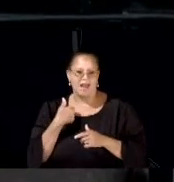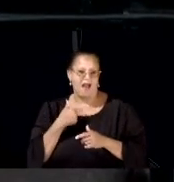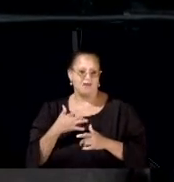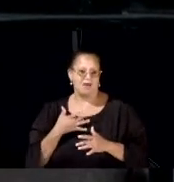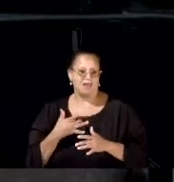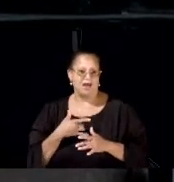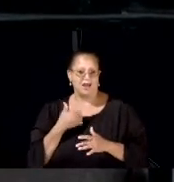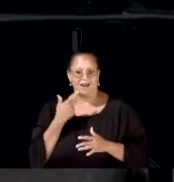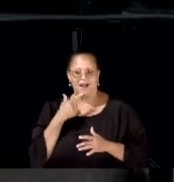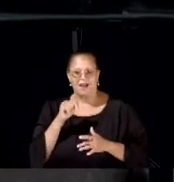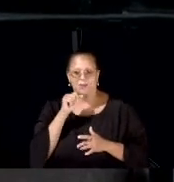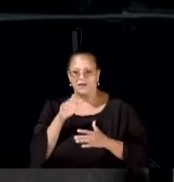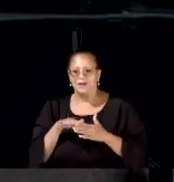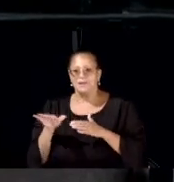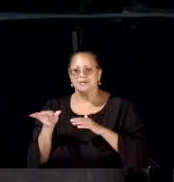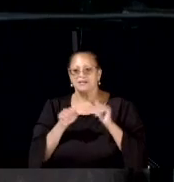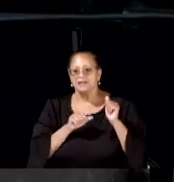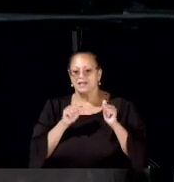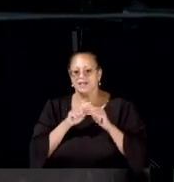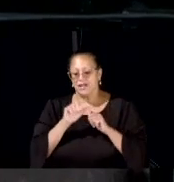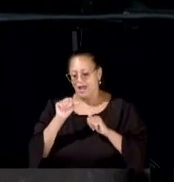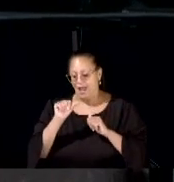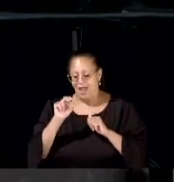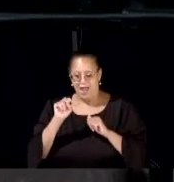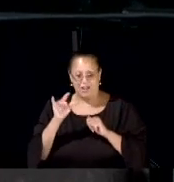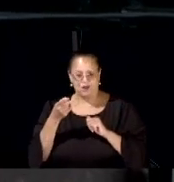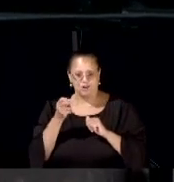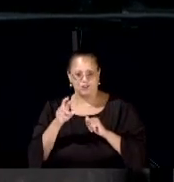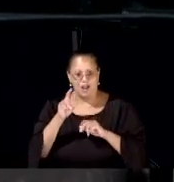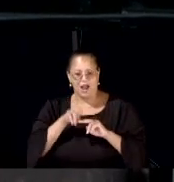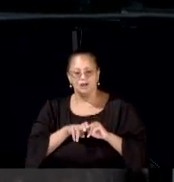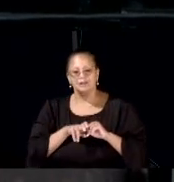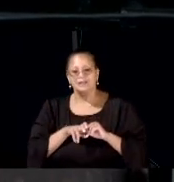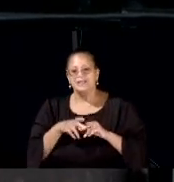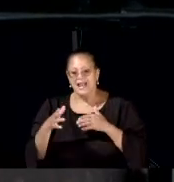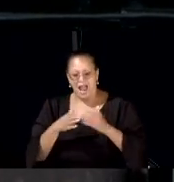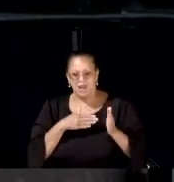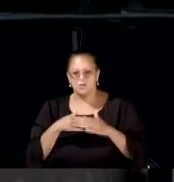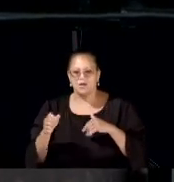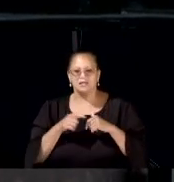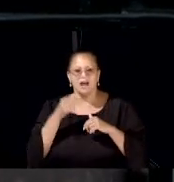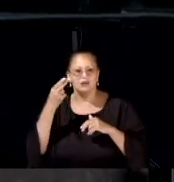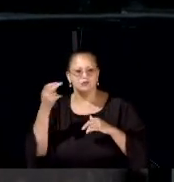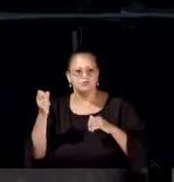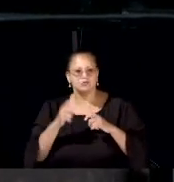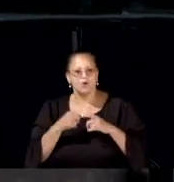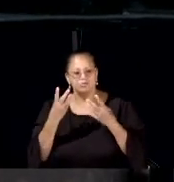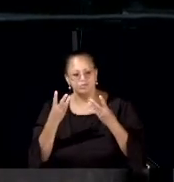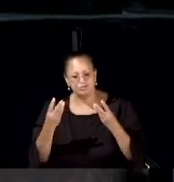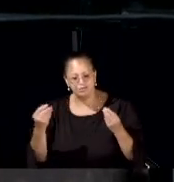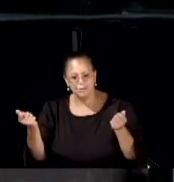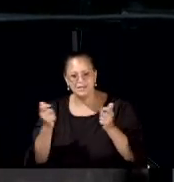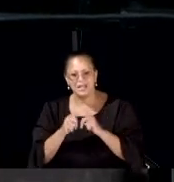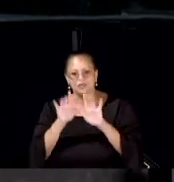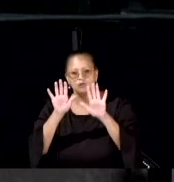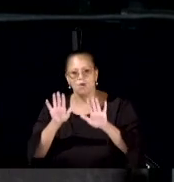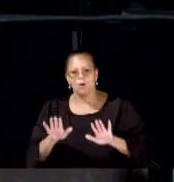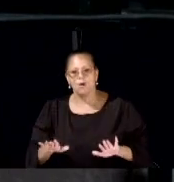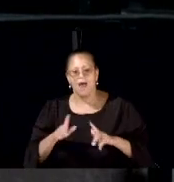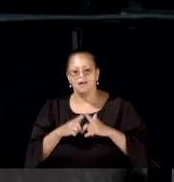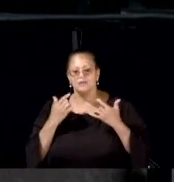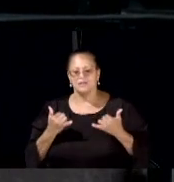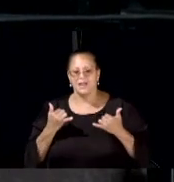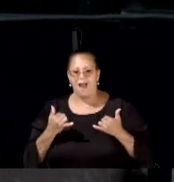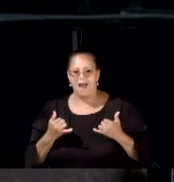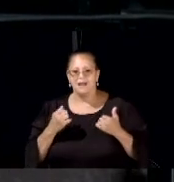never get to leave that anchor chair. Anyways, our high school time flew by, but let's slow down today. Now, for